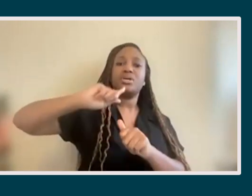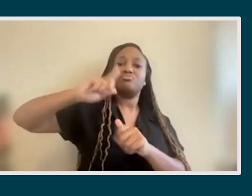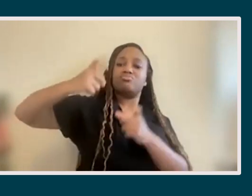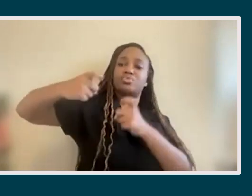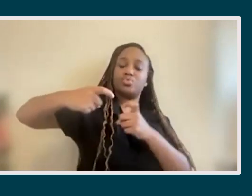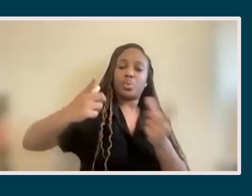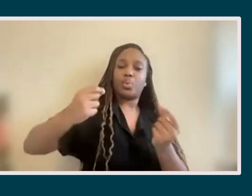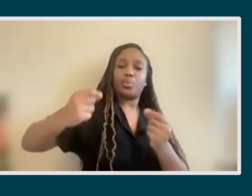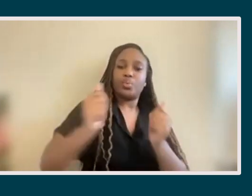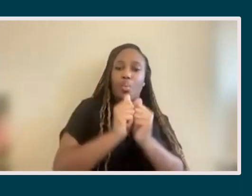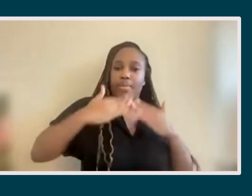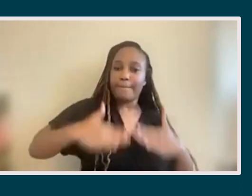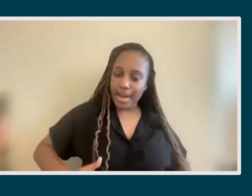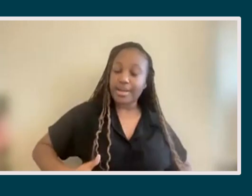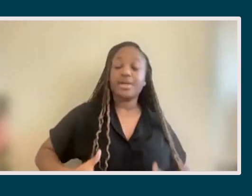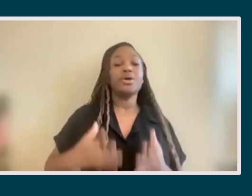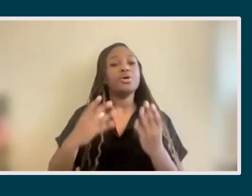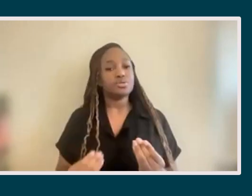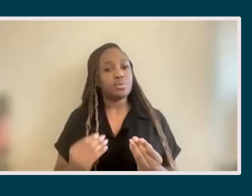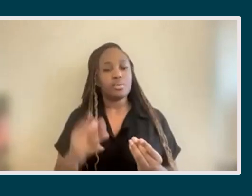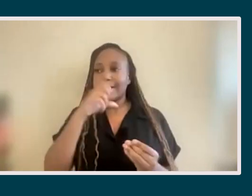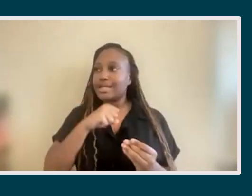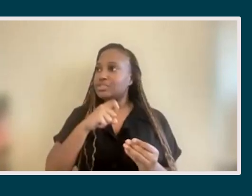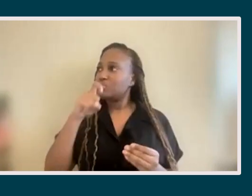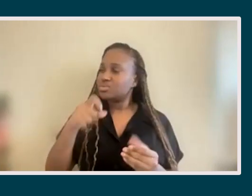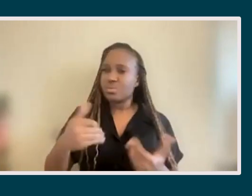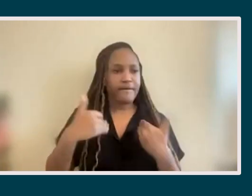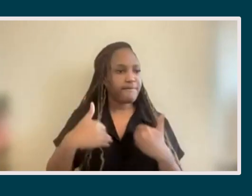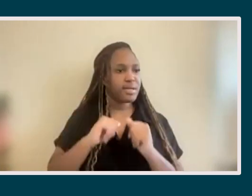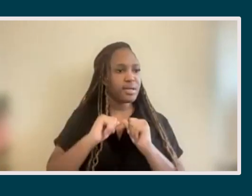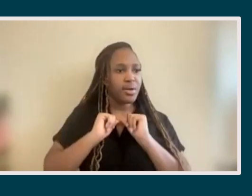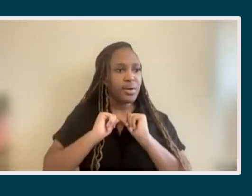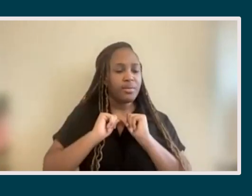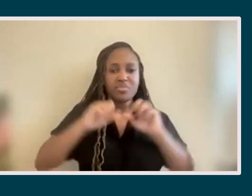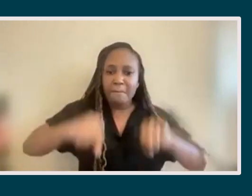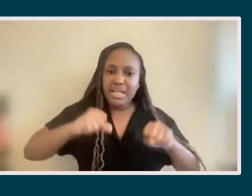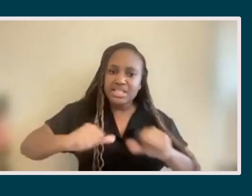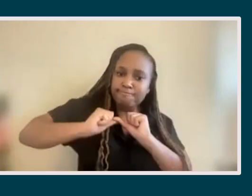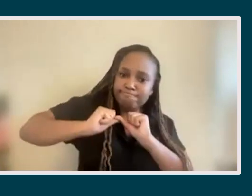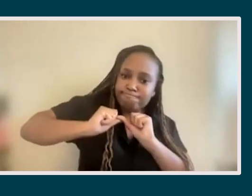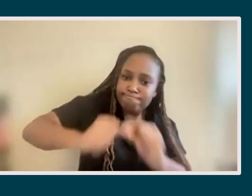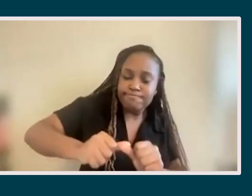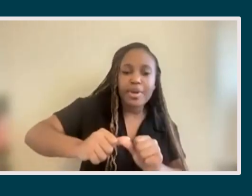pragmatic optimism and a fair amount of stamina, because it doesn't get